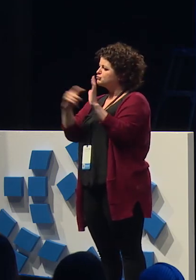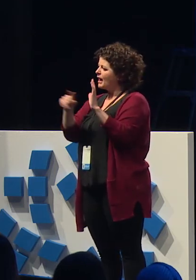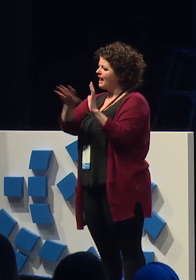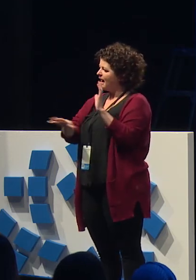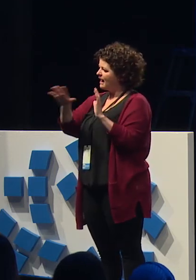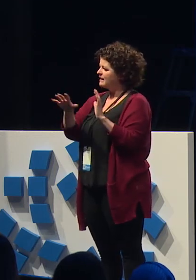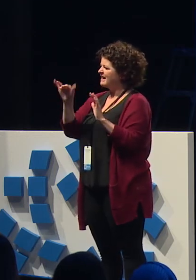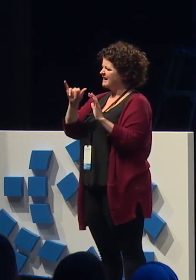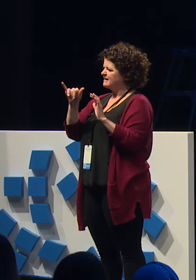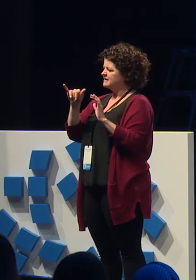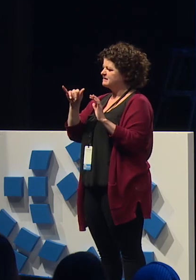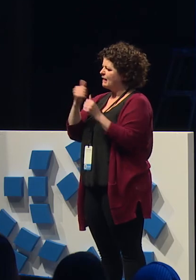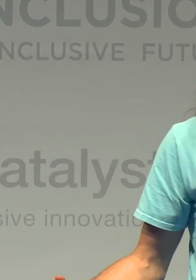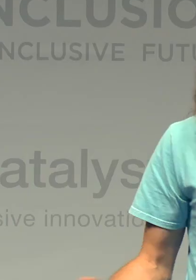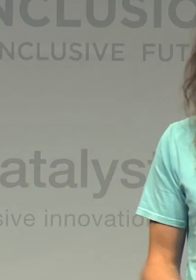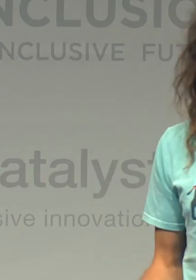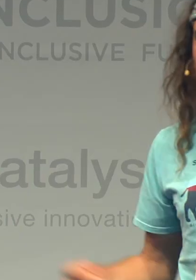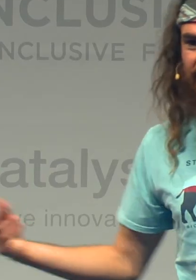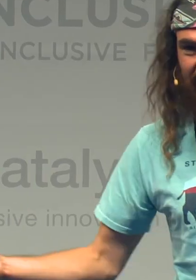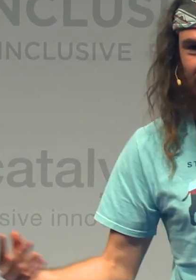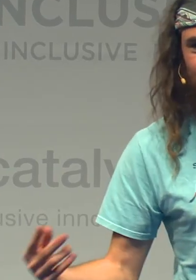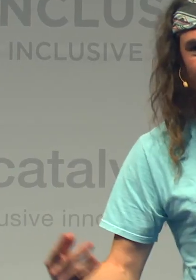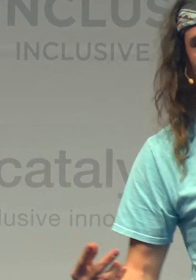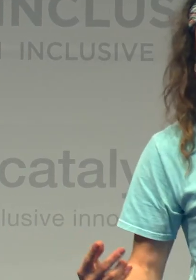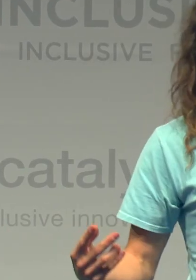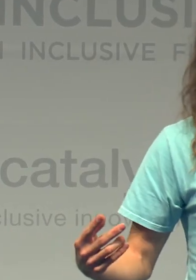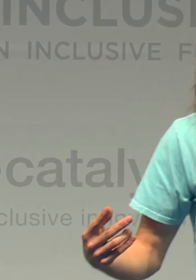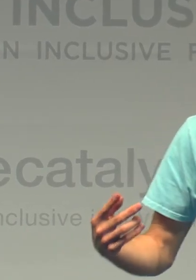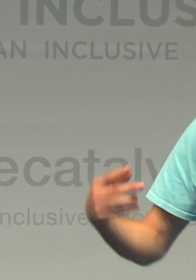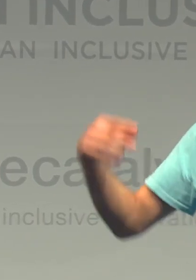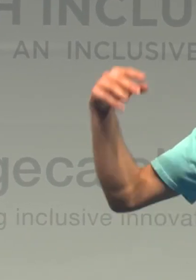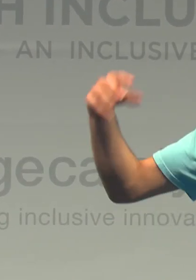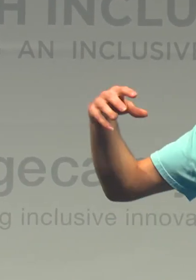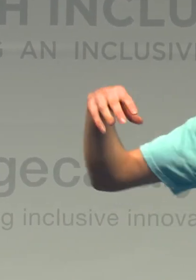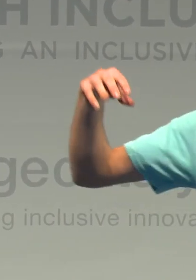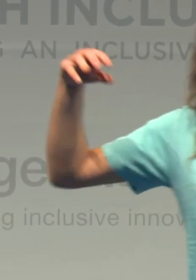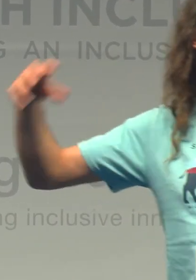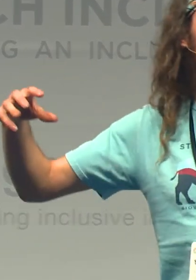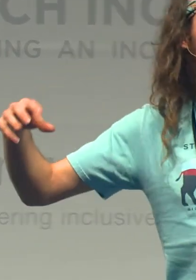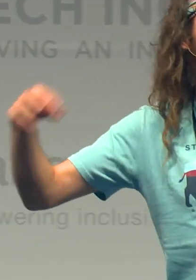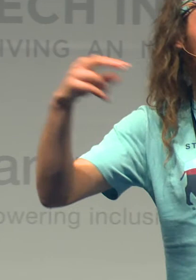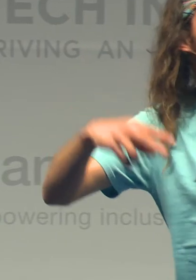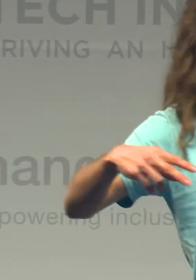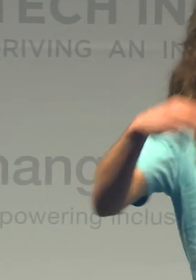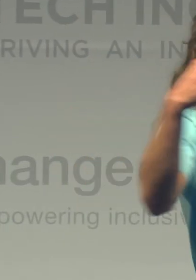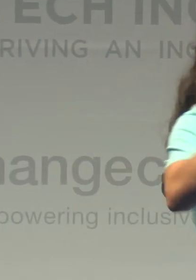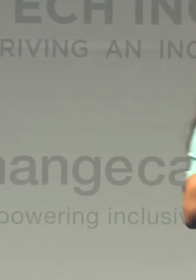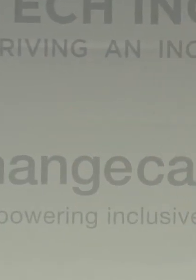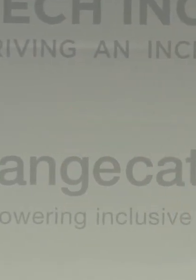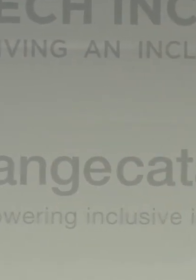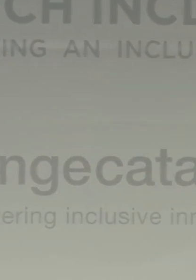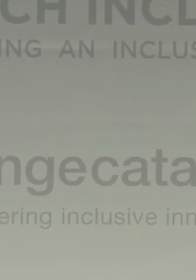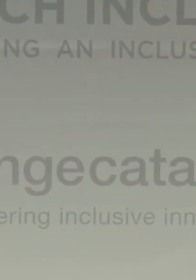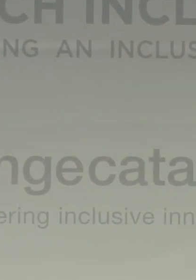of my shoes on the map so that everybody can see it, so that everybody understands that those are lands that have their own laws, their own languages, their own